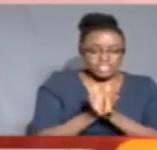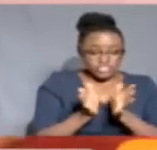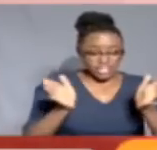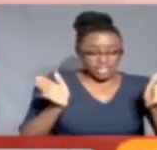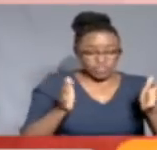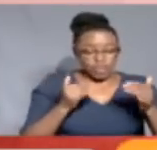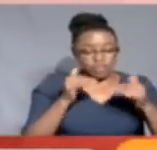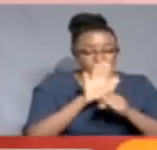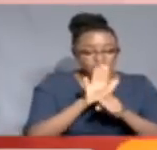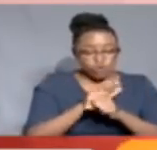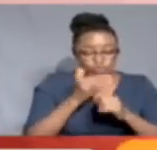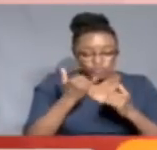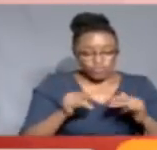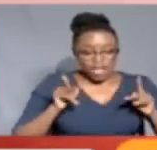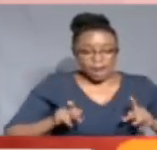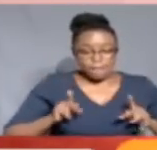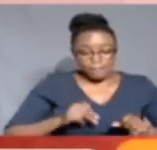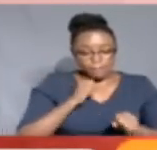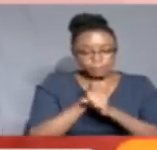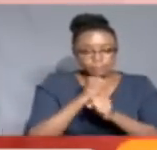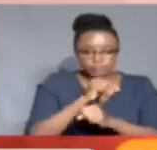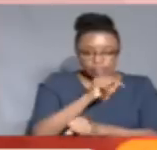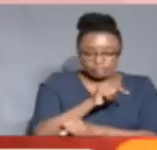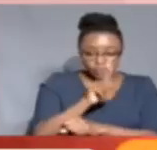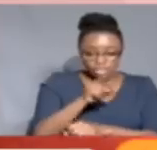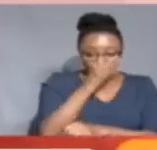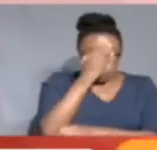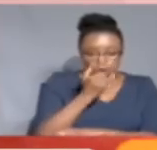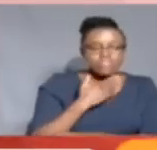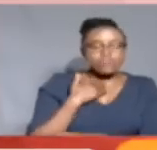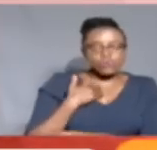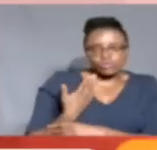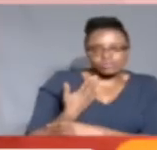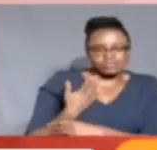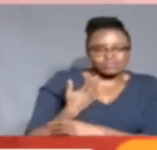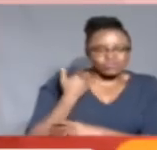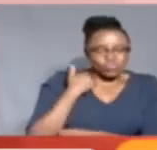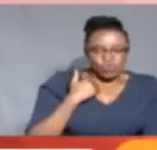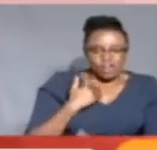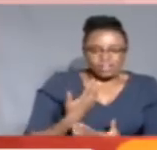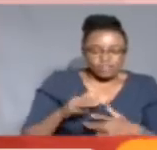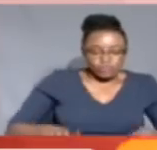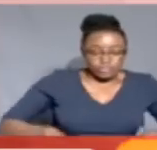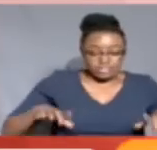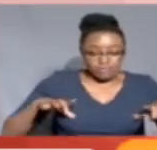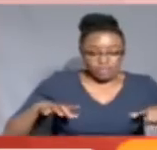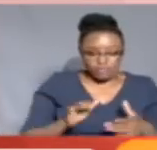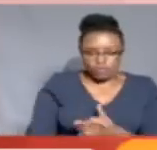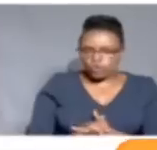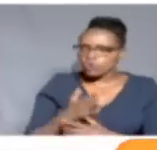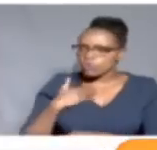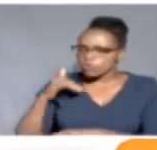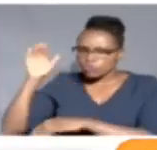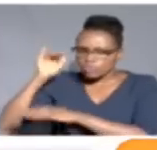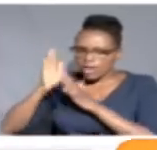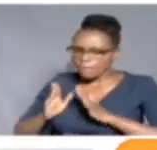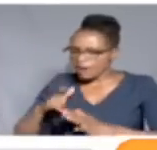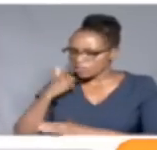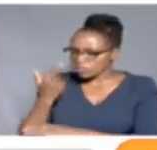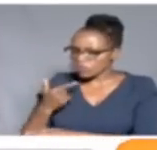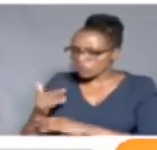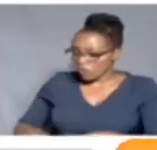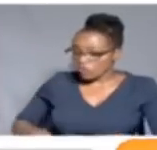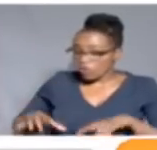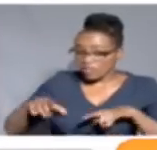of the young people commit crimes for survival, so they engage in those type of crimes. And I'd like to actually hear from someone who's